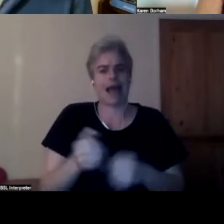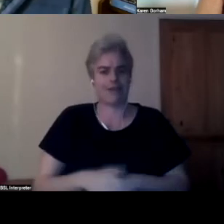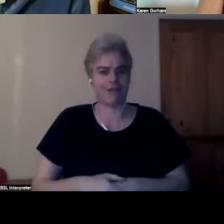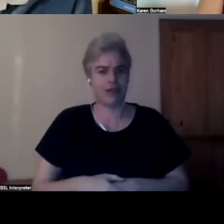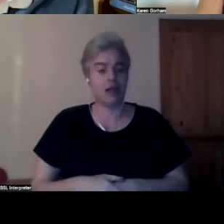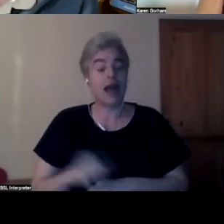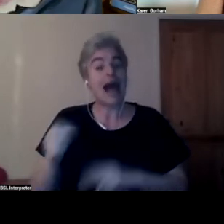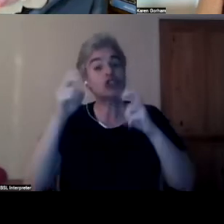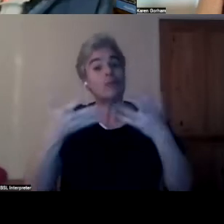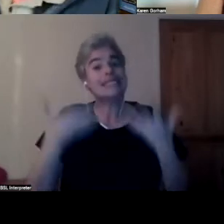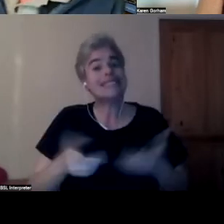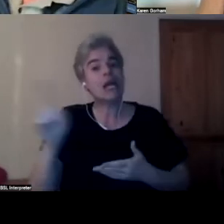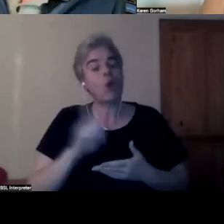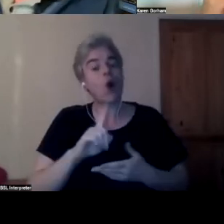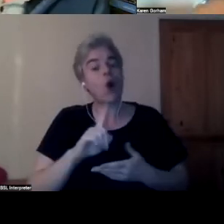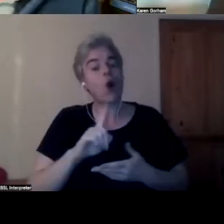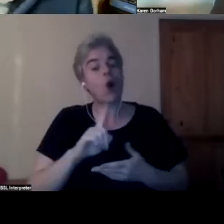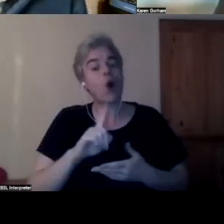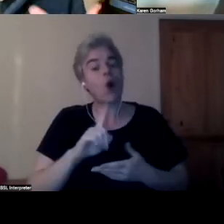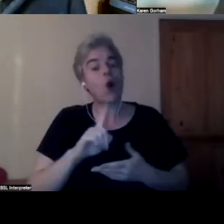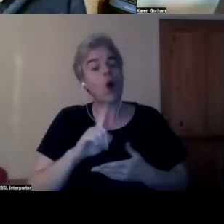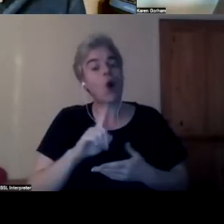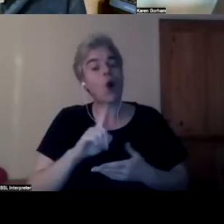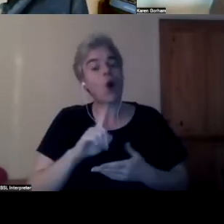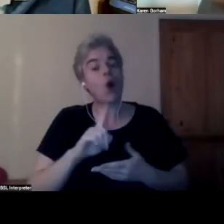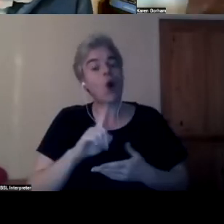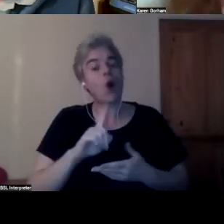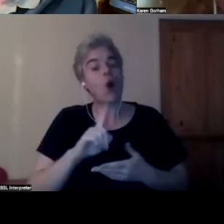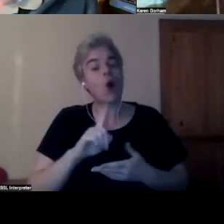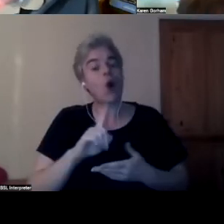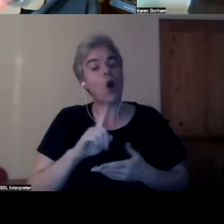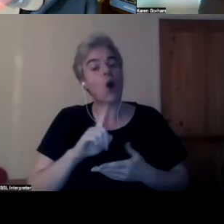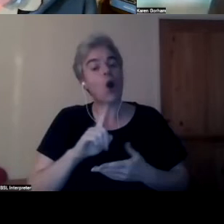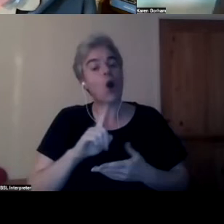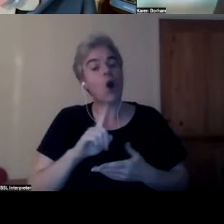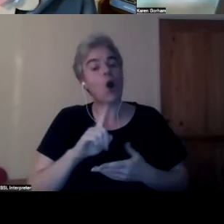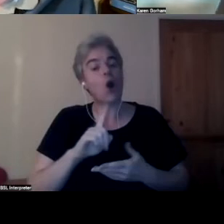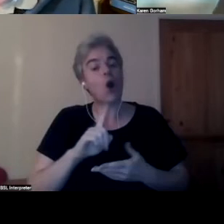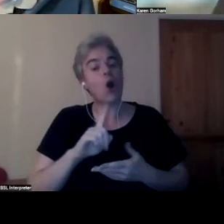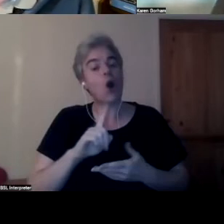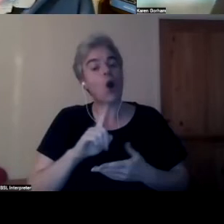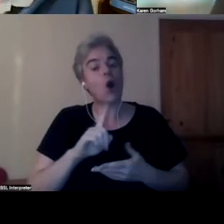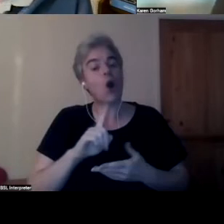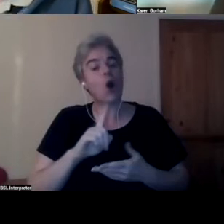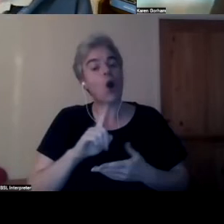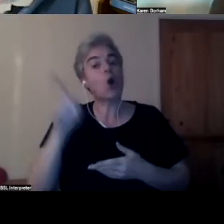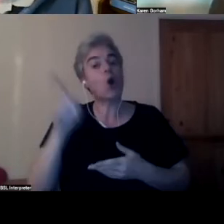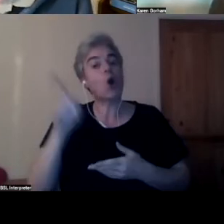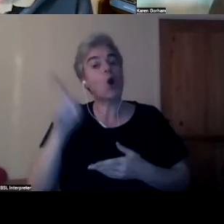our topic today is women and power in the Church of England. So it's that topic that our two speakers are going to be